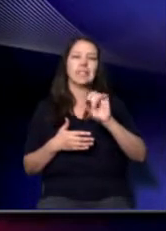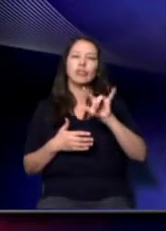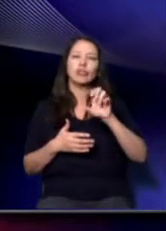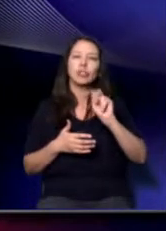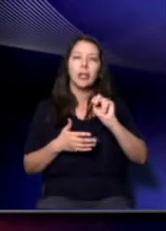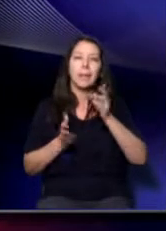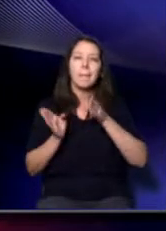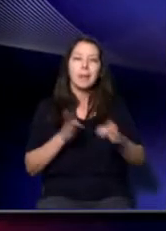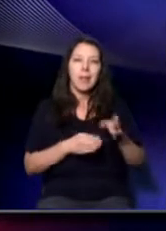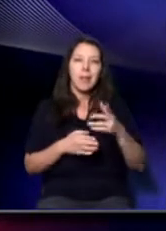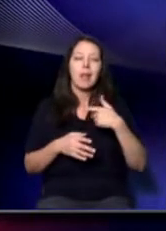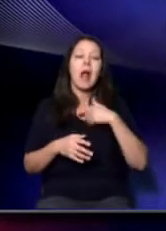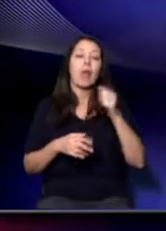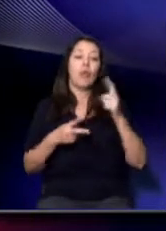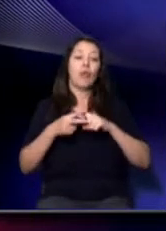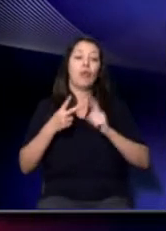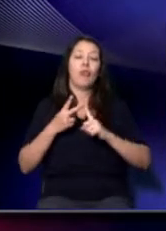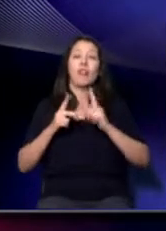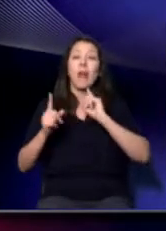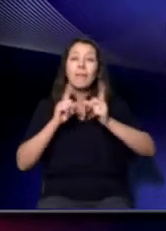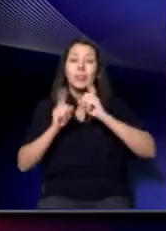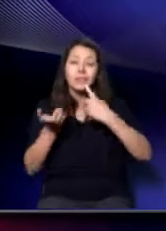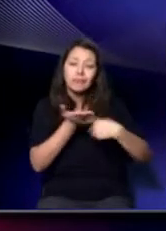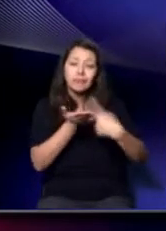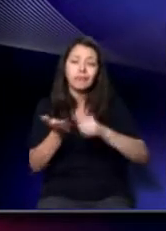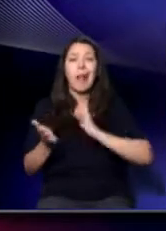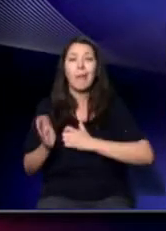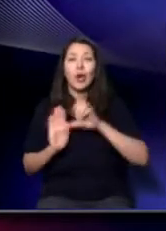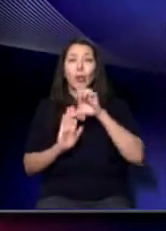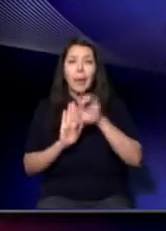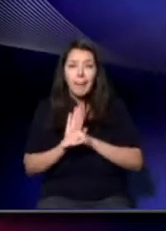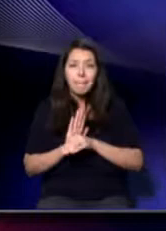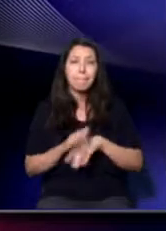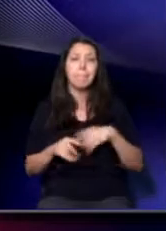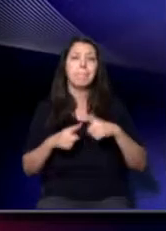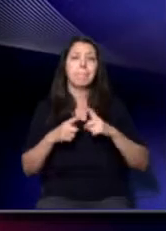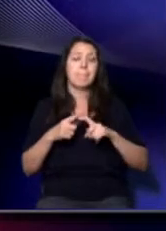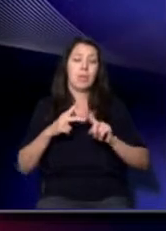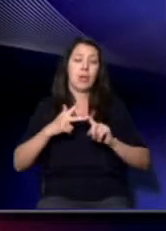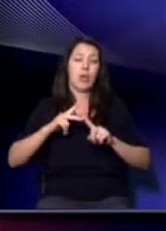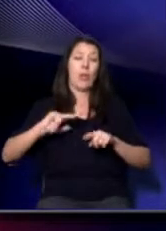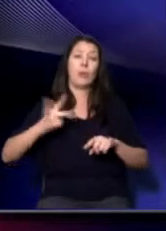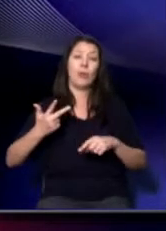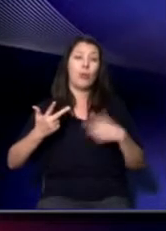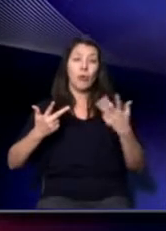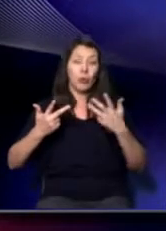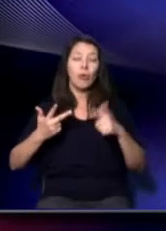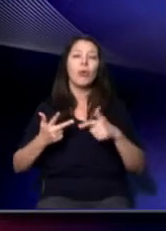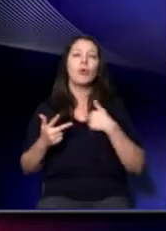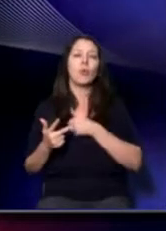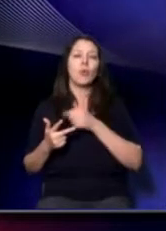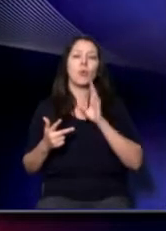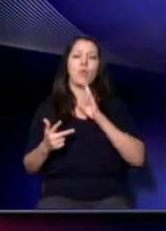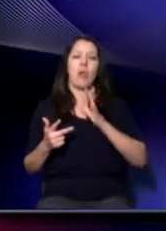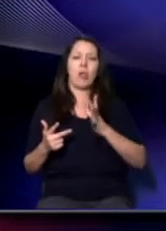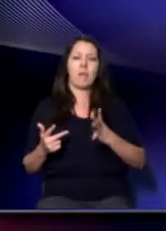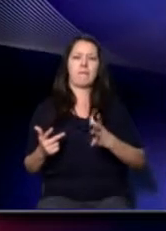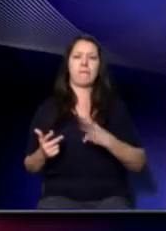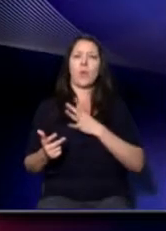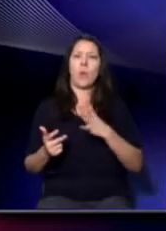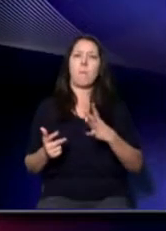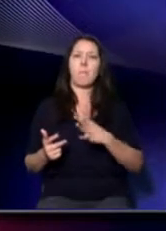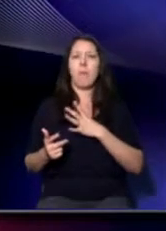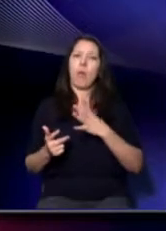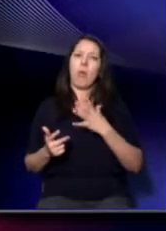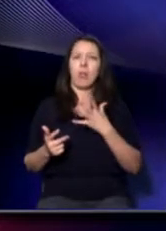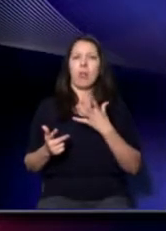a conversation about our curriculum. A third example is we formalize